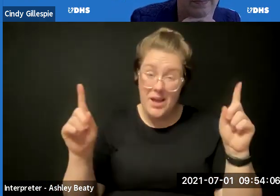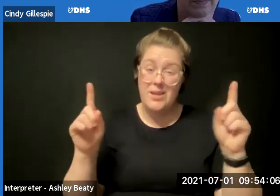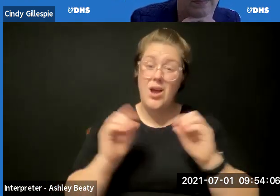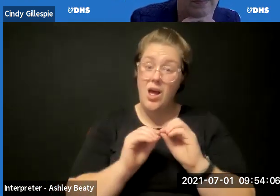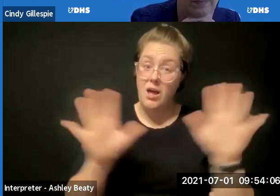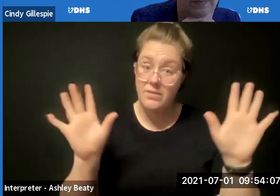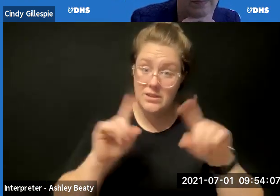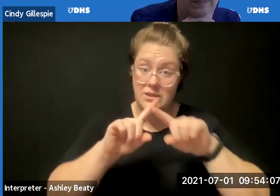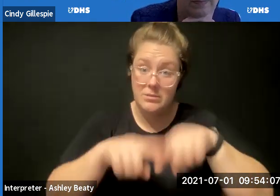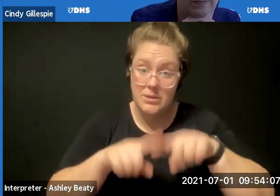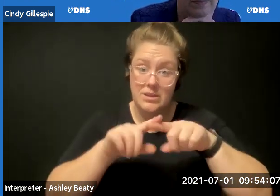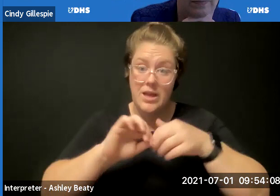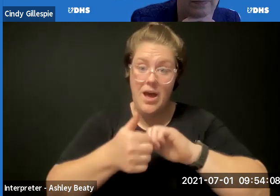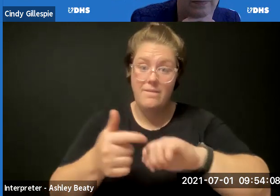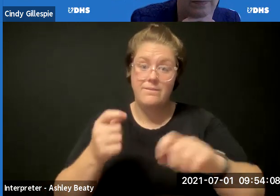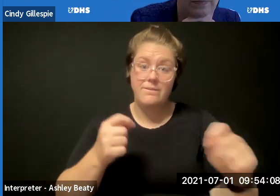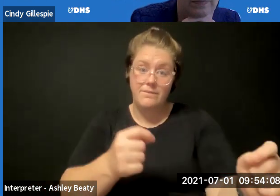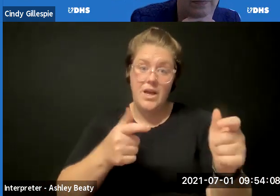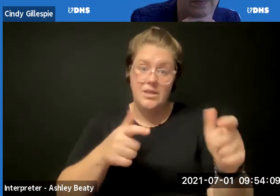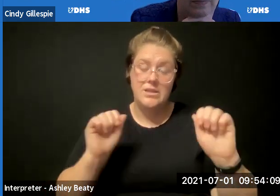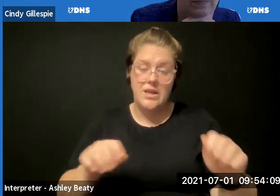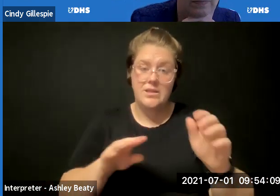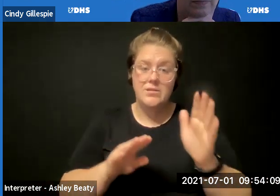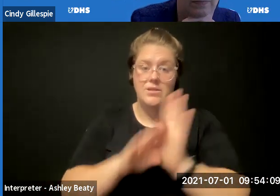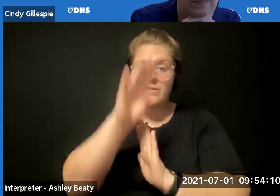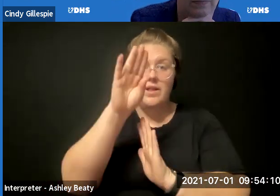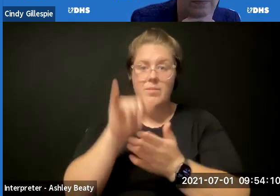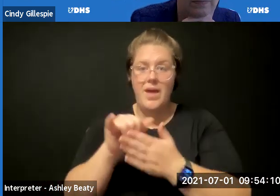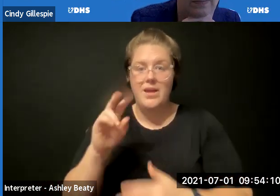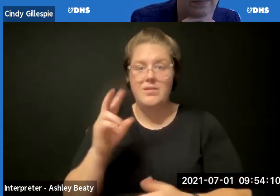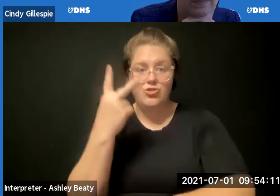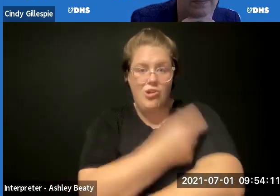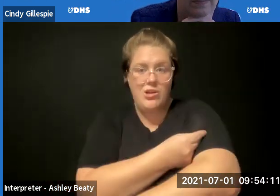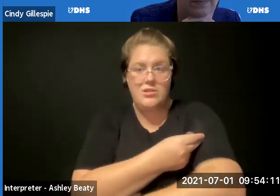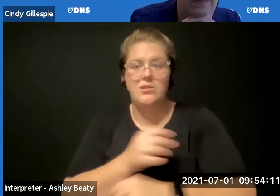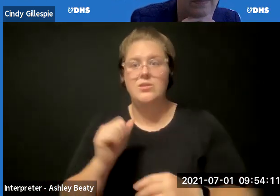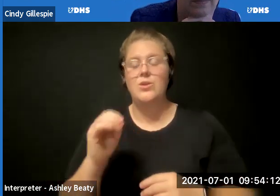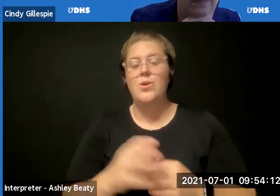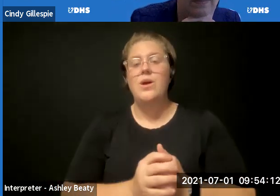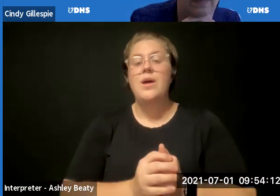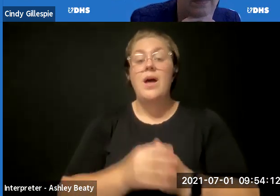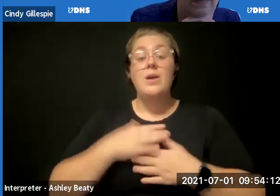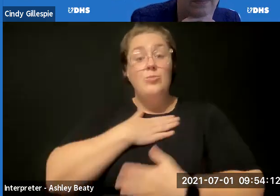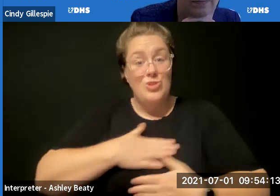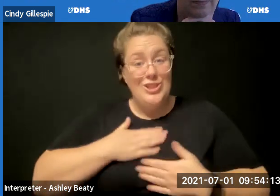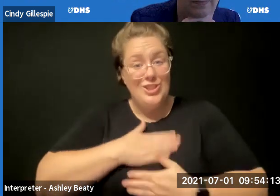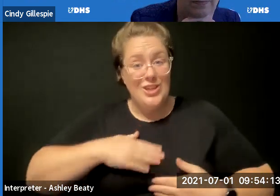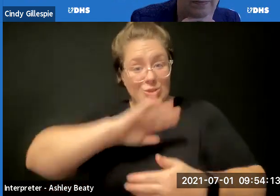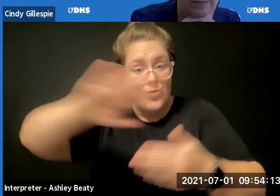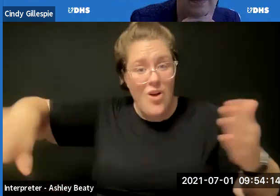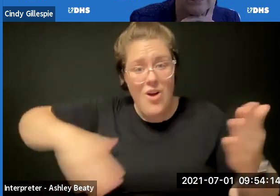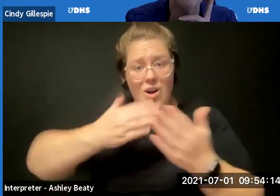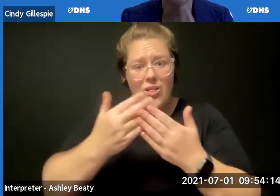developed and tested. So again, really want to appreciate everyone who has joined us today. And apologies if we didn't get to your questions. We definitely